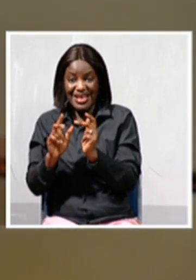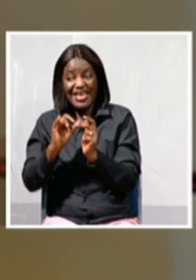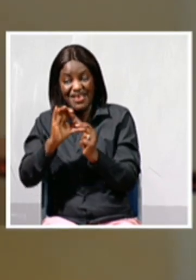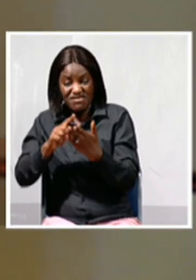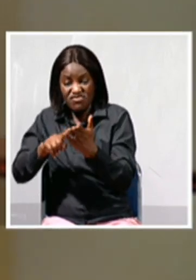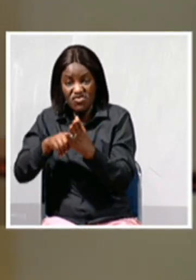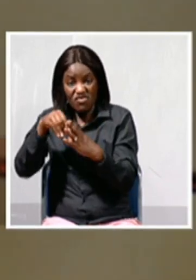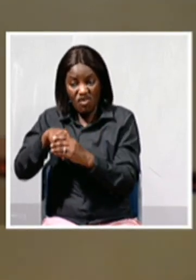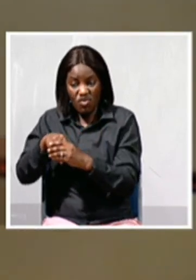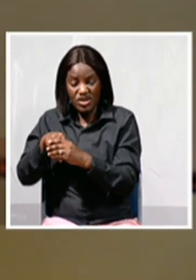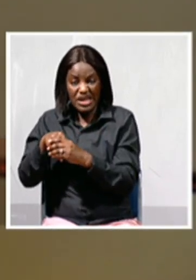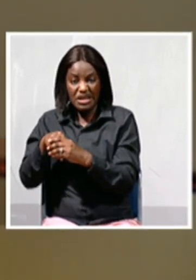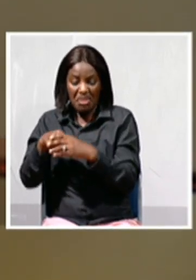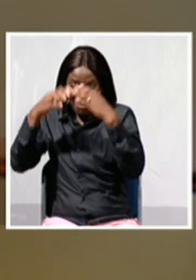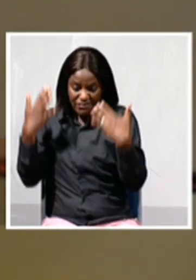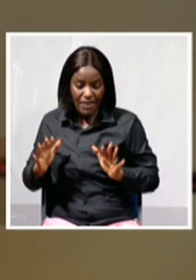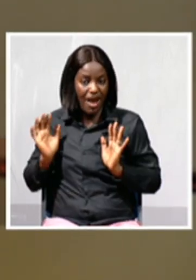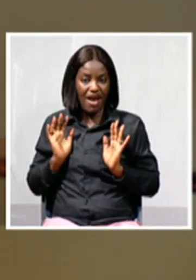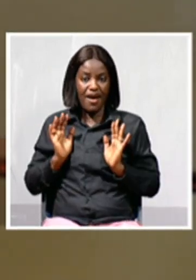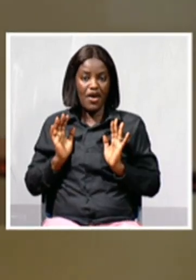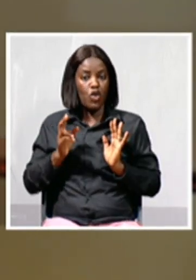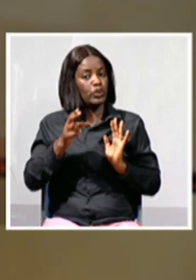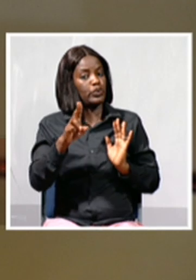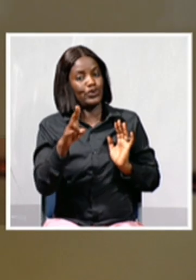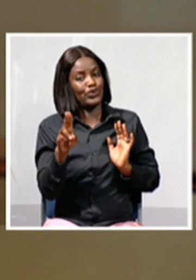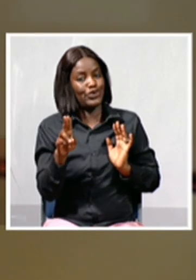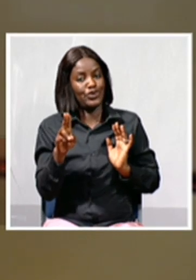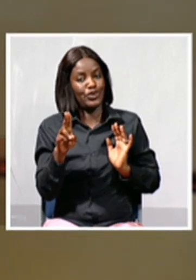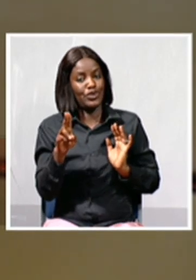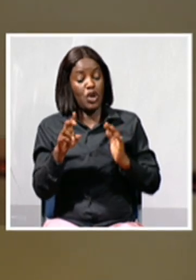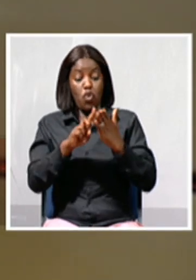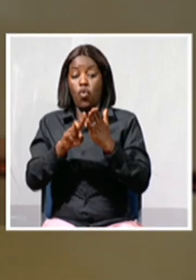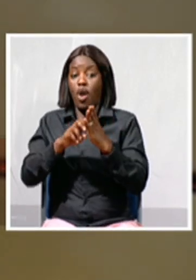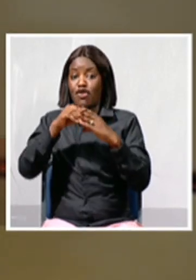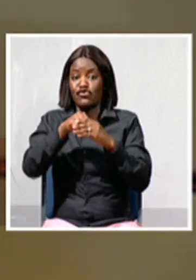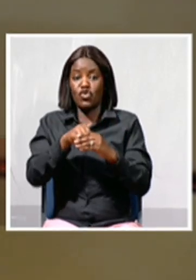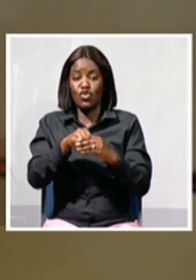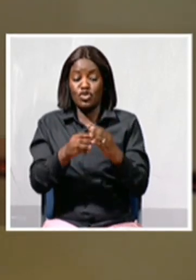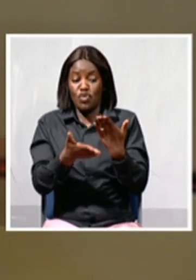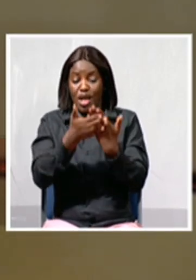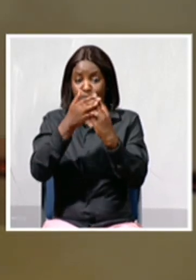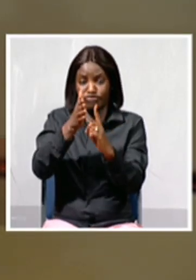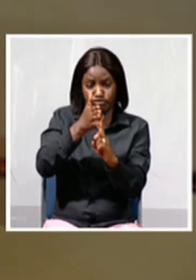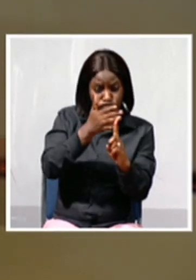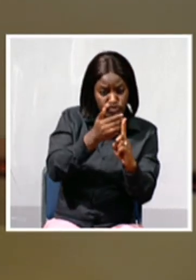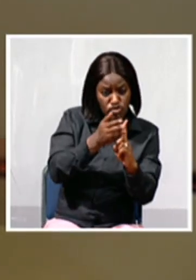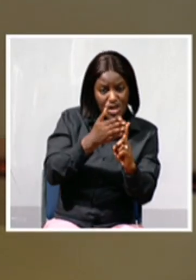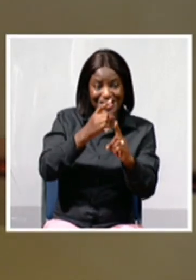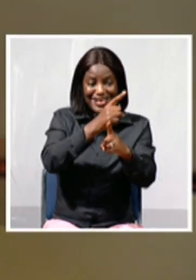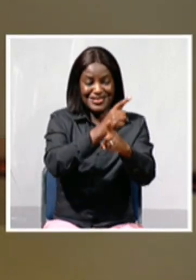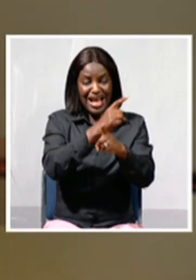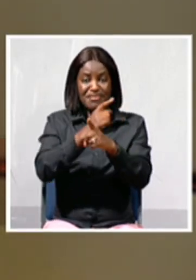Our constitution talks about we are voting to influence government policies and also with